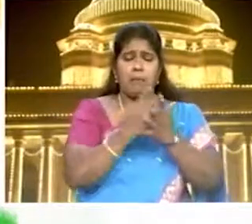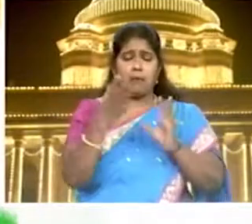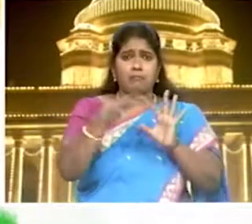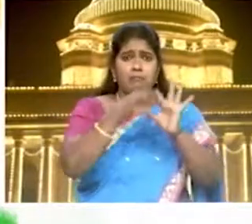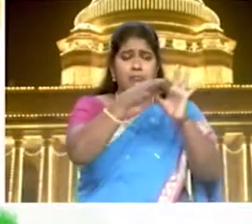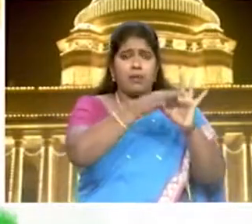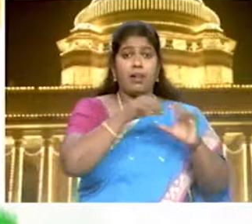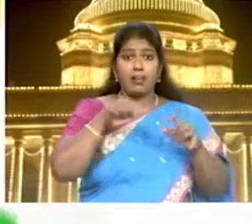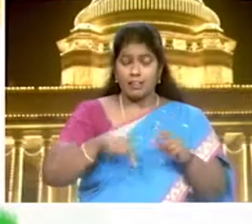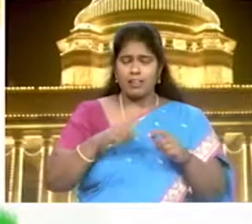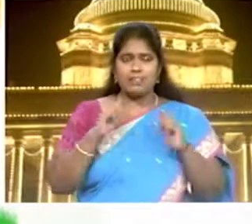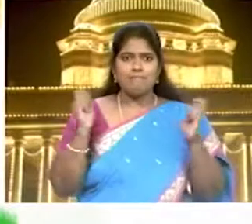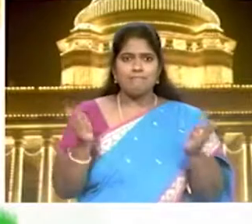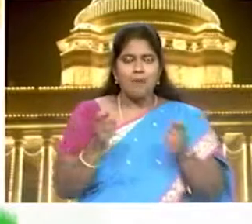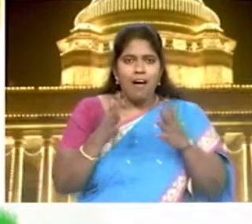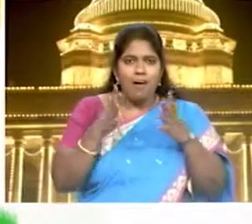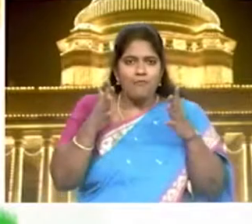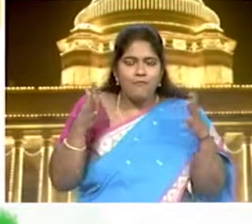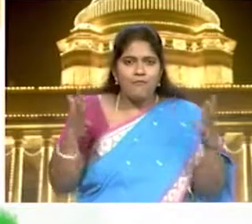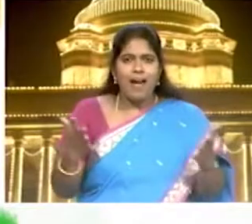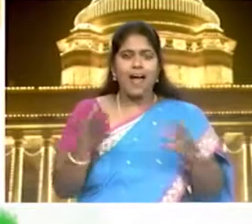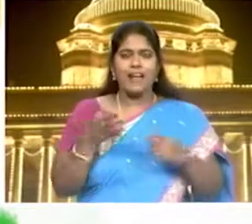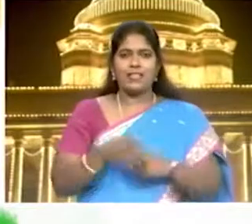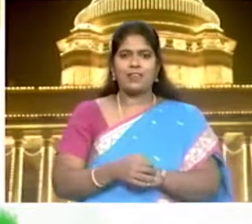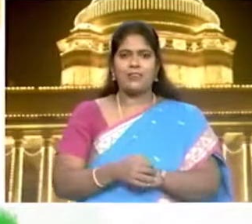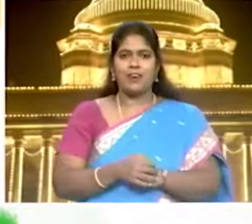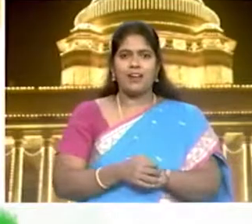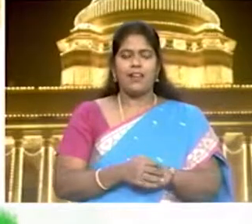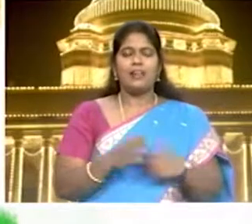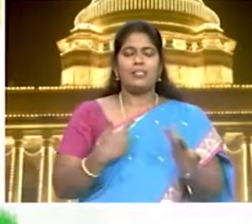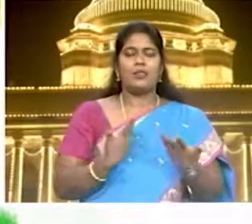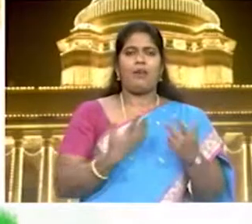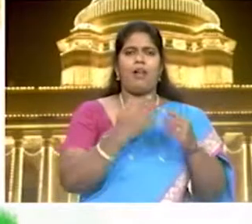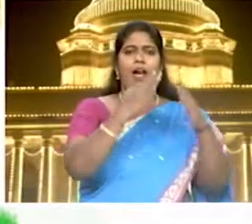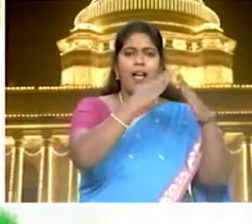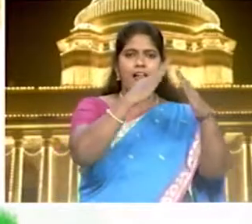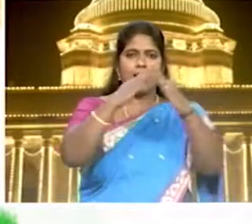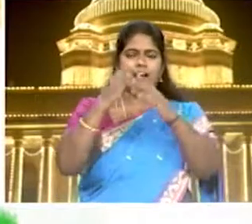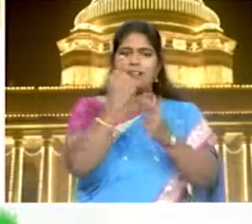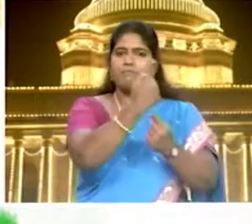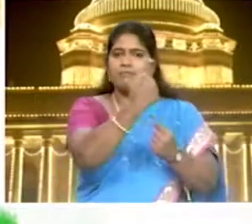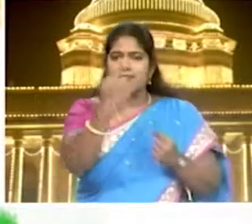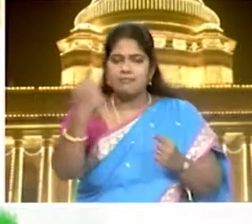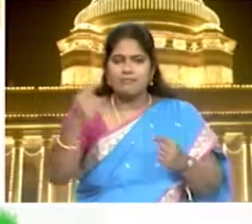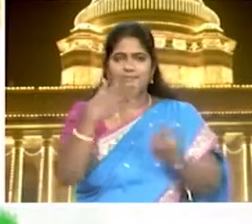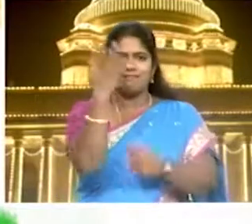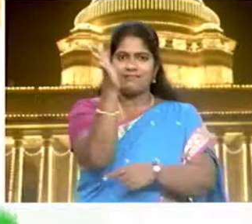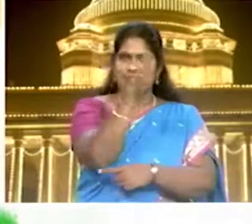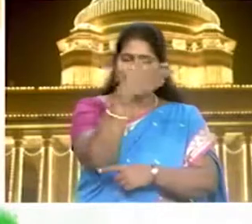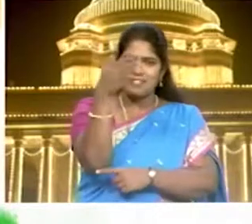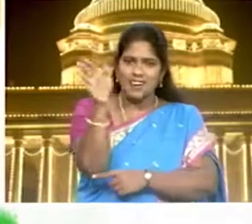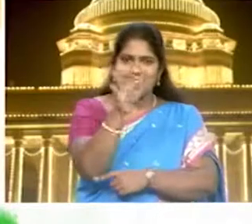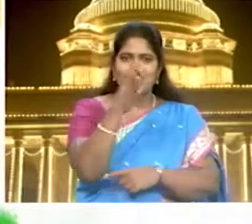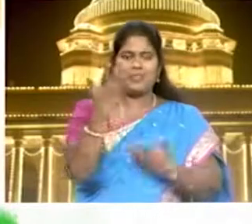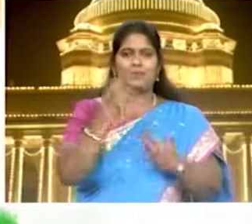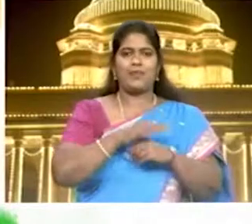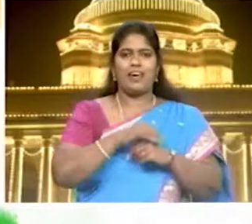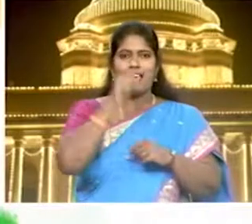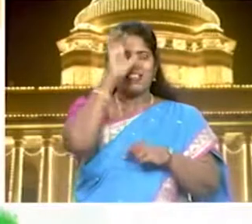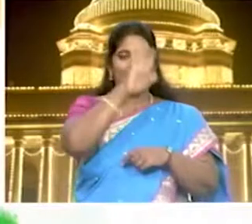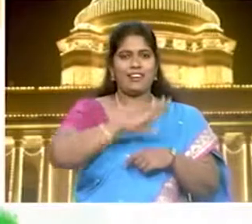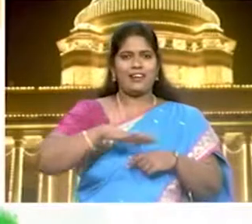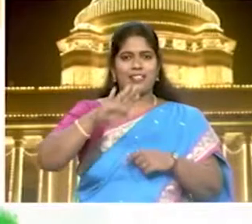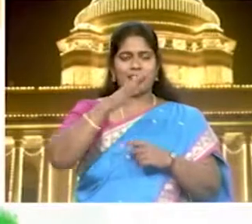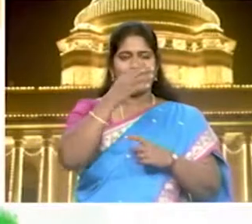grand festival is going ahead with the Har Ghar Tiranga Abhiyan. The Indian tricolors are fluttering